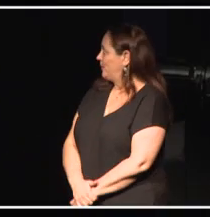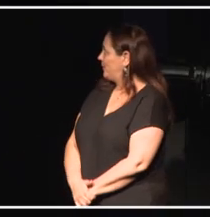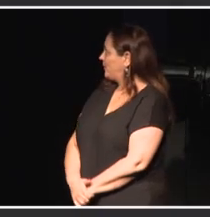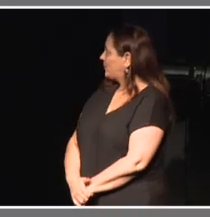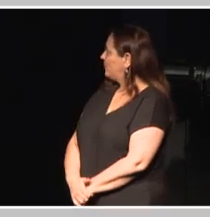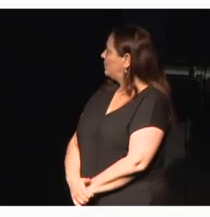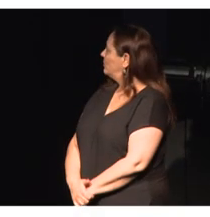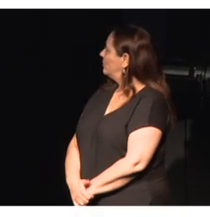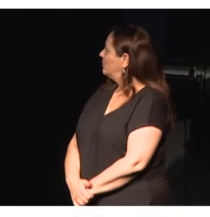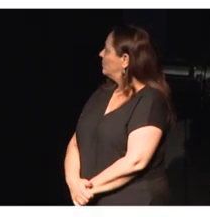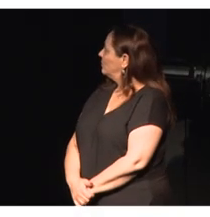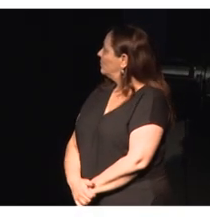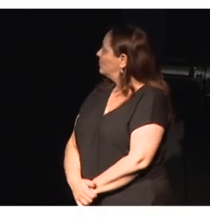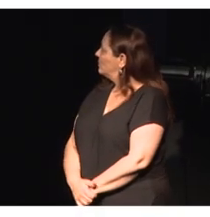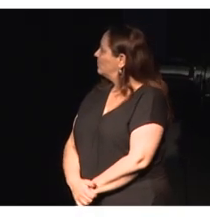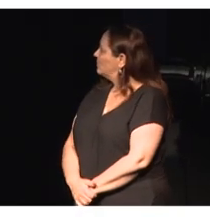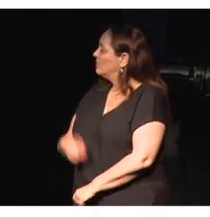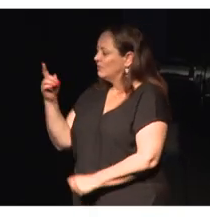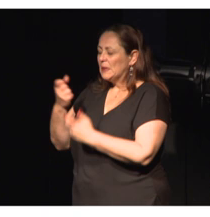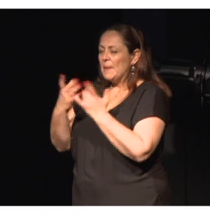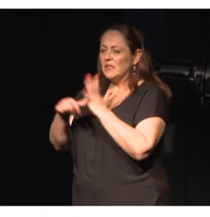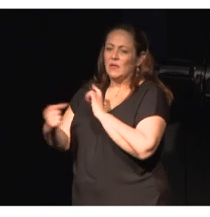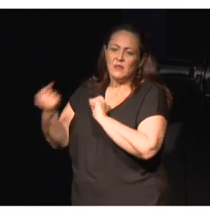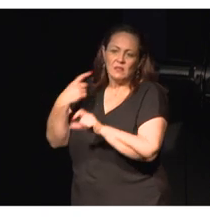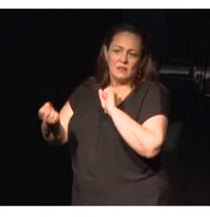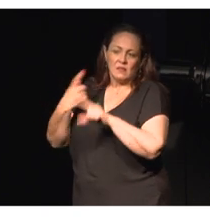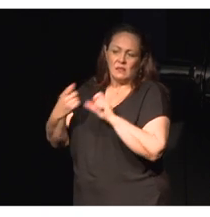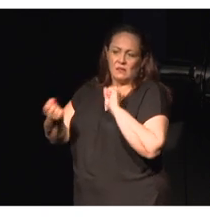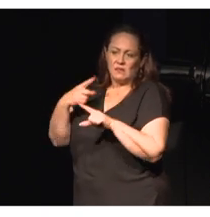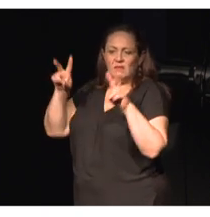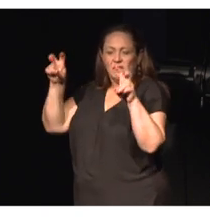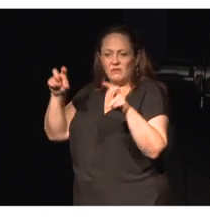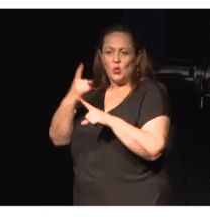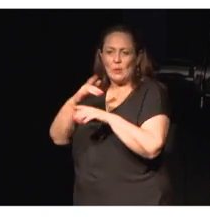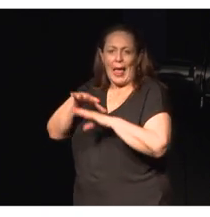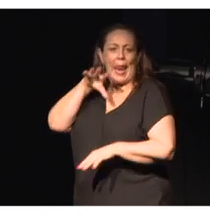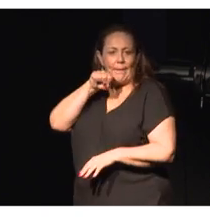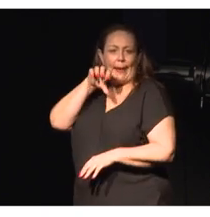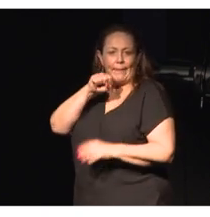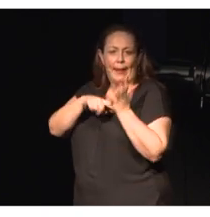Robert Fuller, who has emailed me a number of times and always seems to go with the theme of lemons.